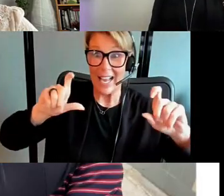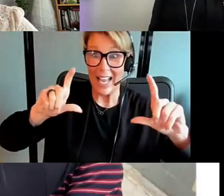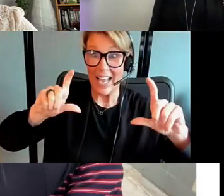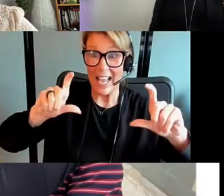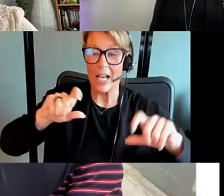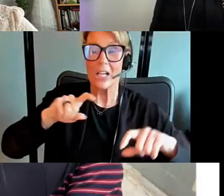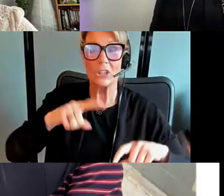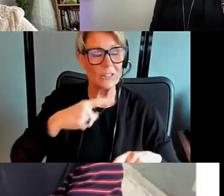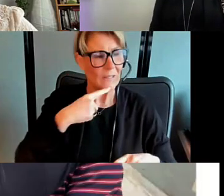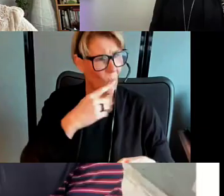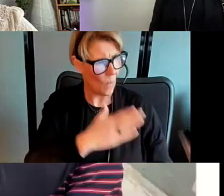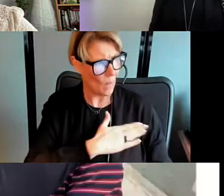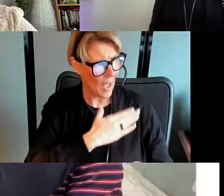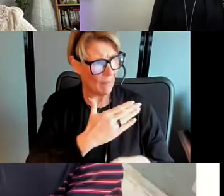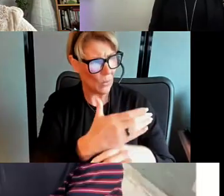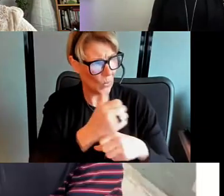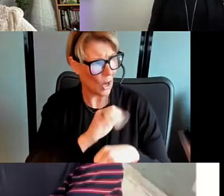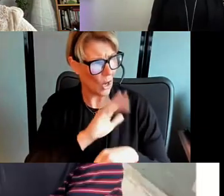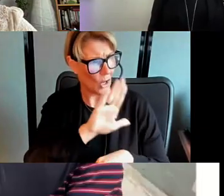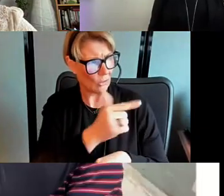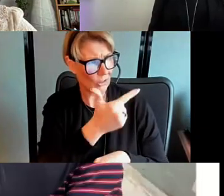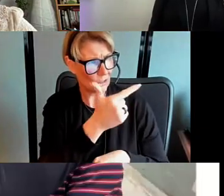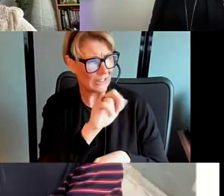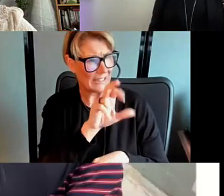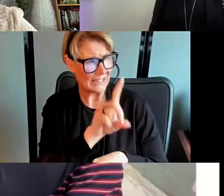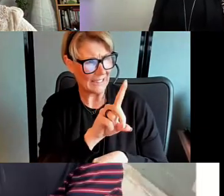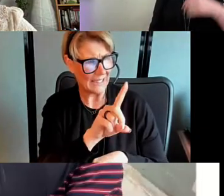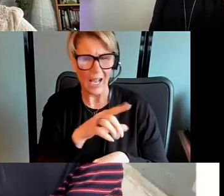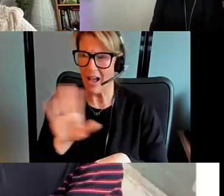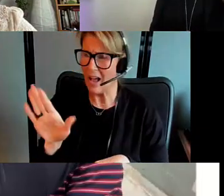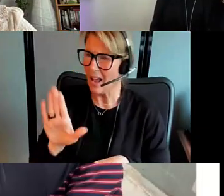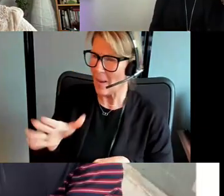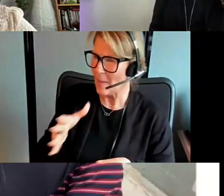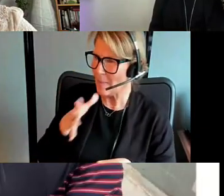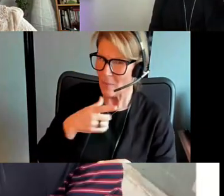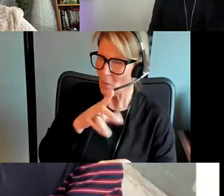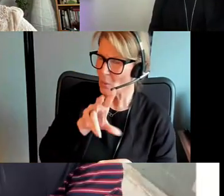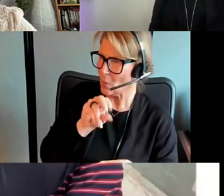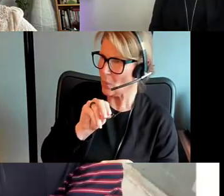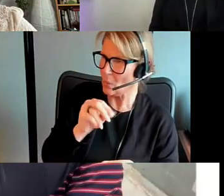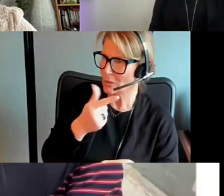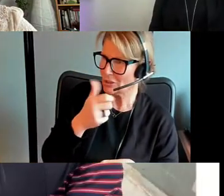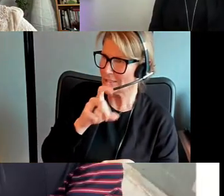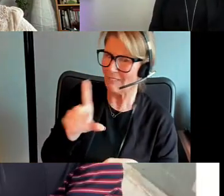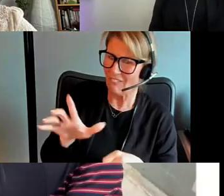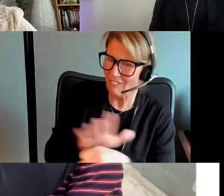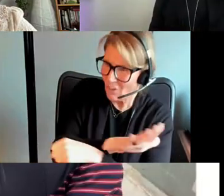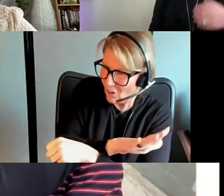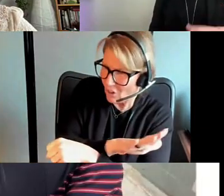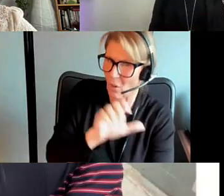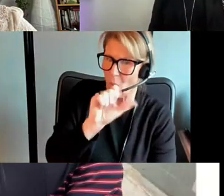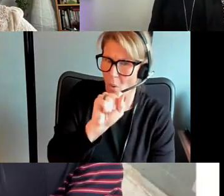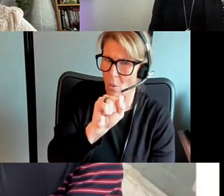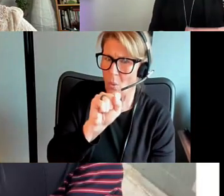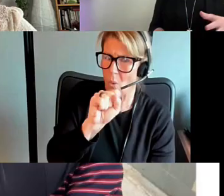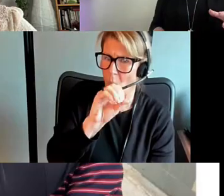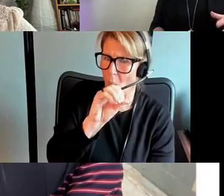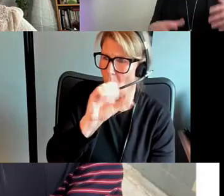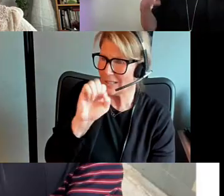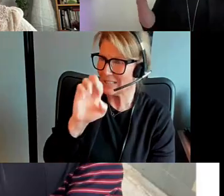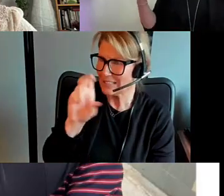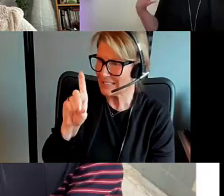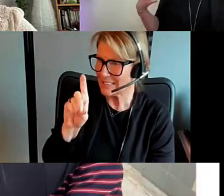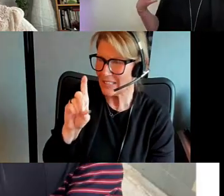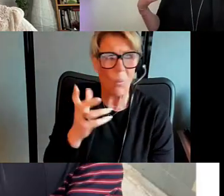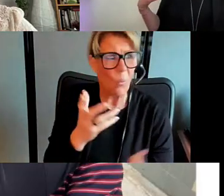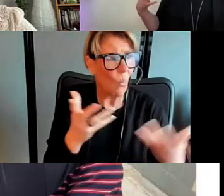says, "Oh, I'm glad you got your GED." And I said to Mom, no, he didn't get his GED. He got his full OSSD. And she's like, "What?"